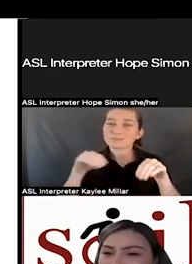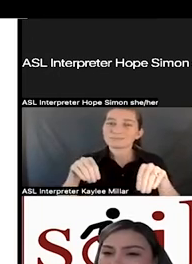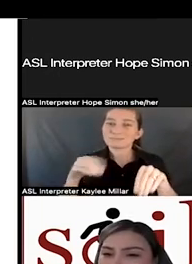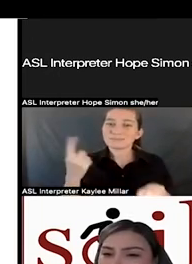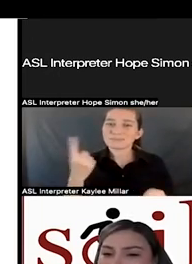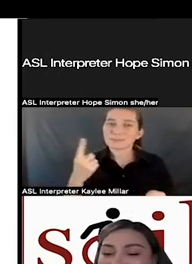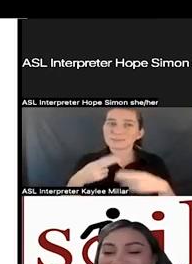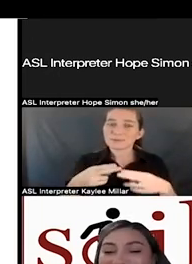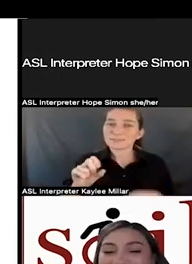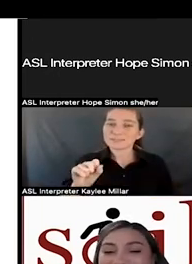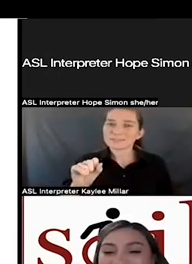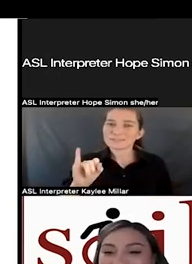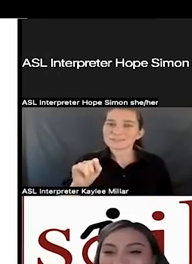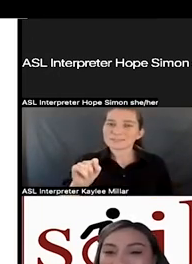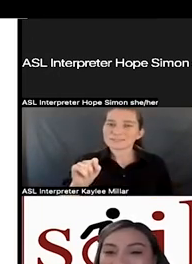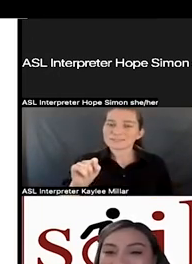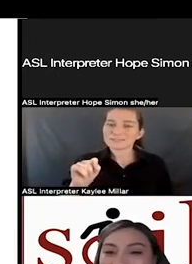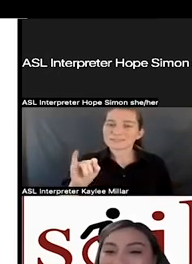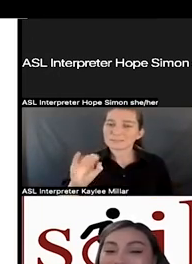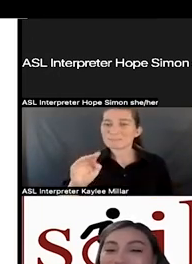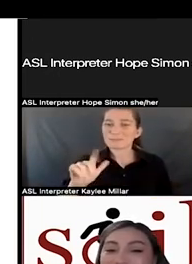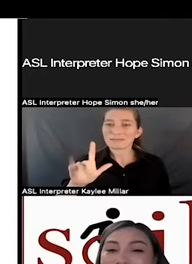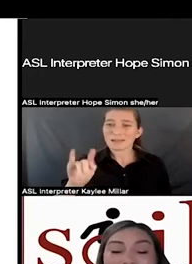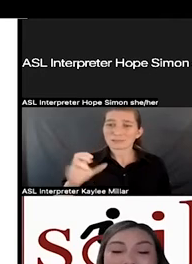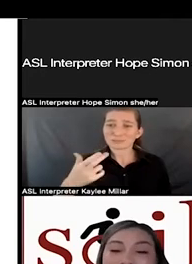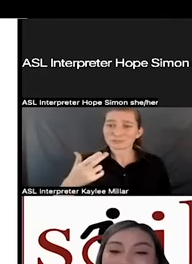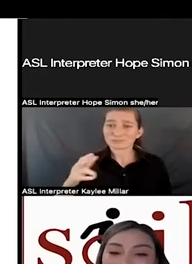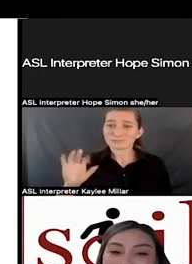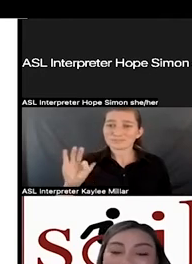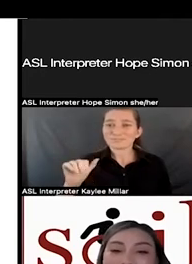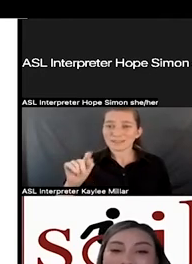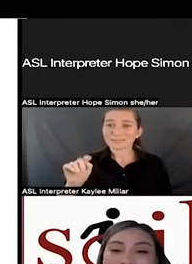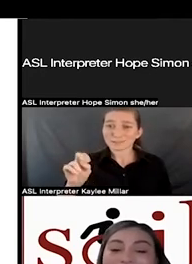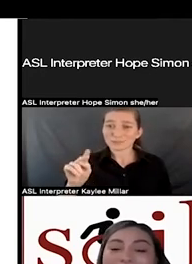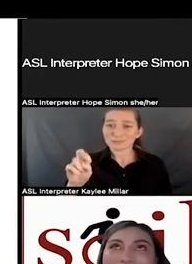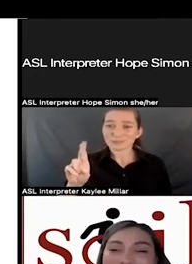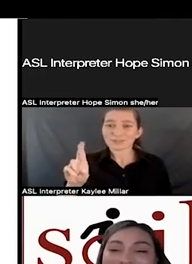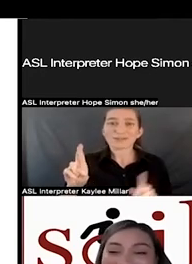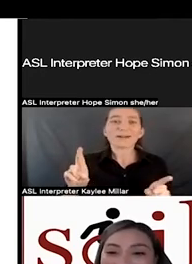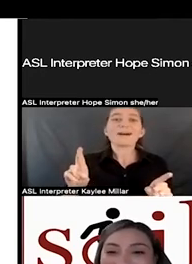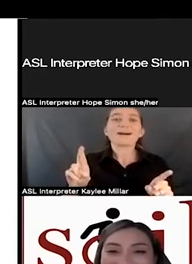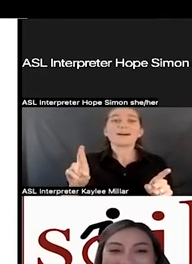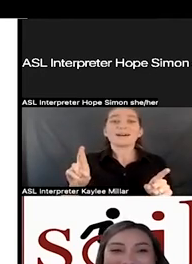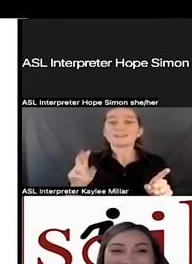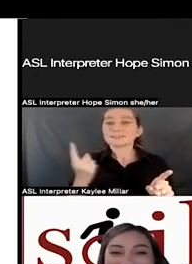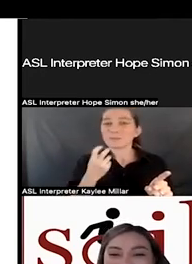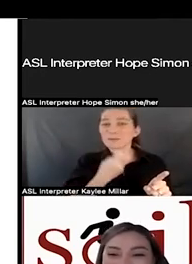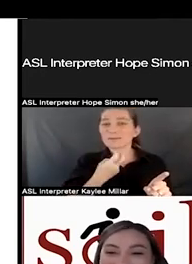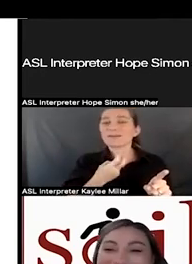seismolatch fasteners, if that's how you pronounce them, into kitchen cabinets. Seismolatch. Seismolatch. Okay,